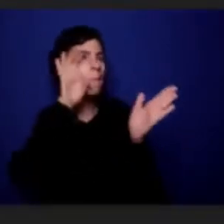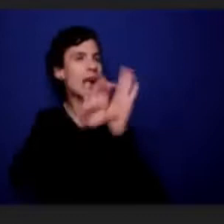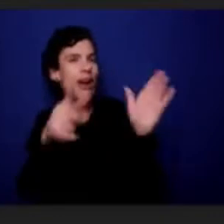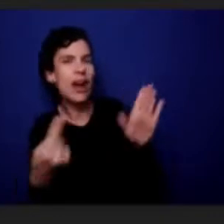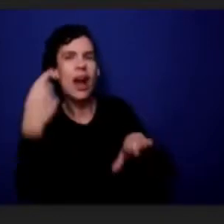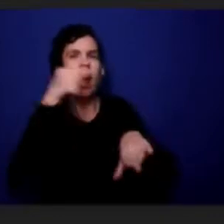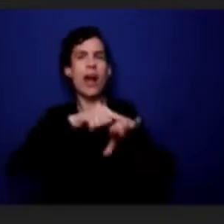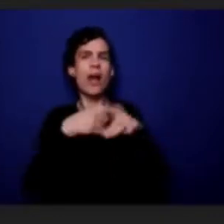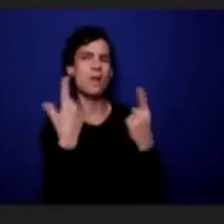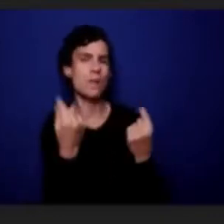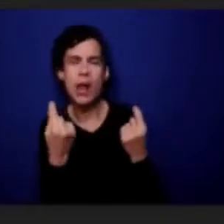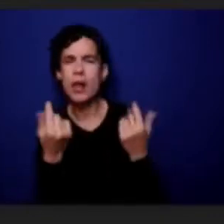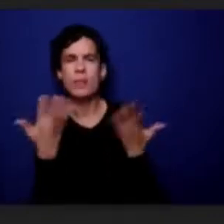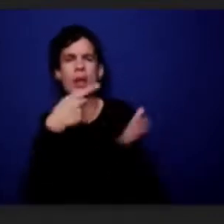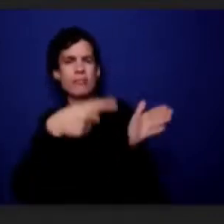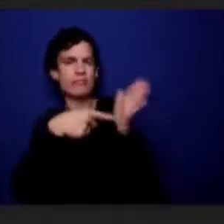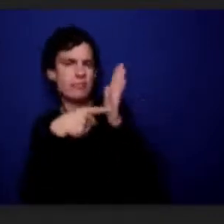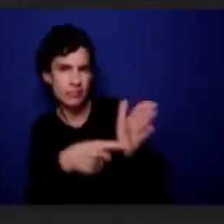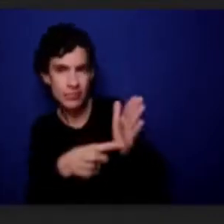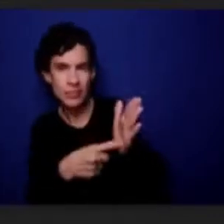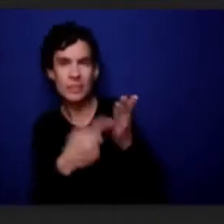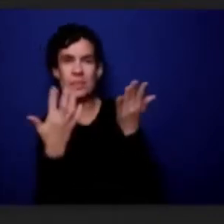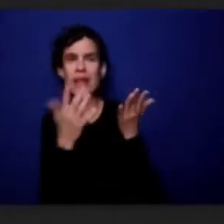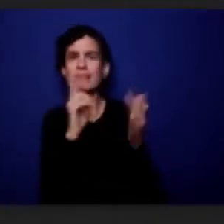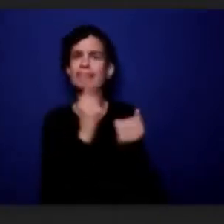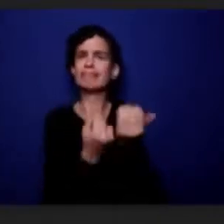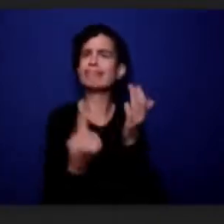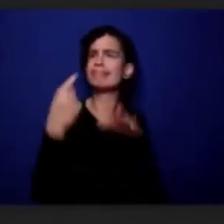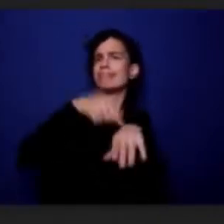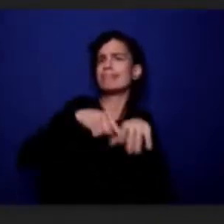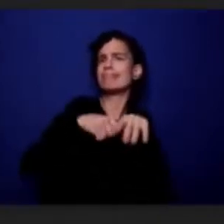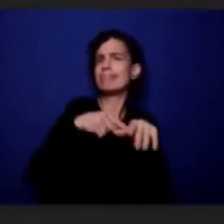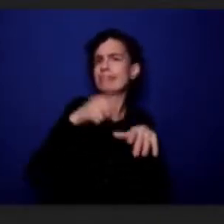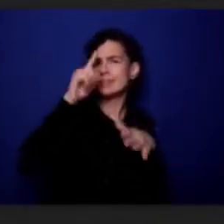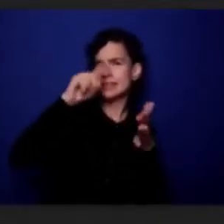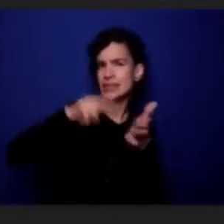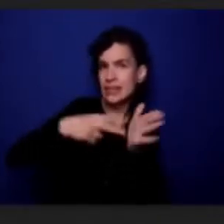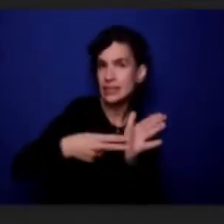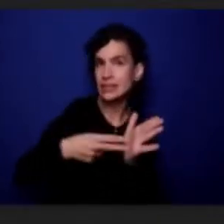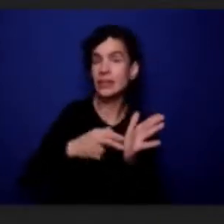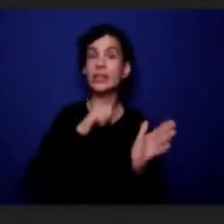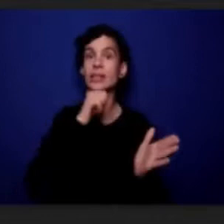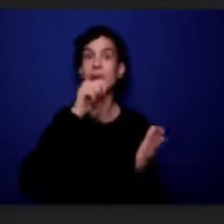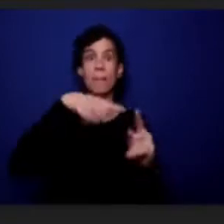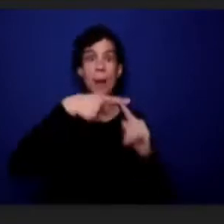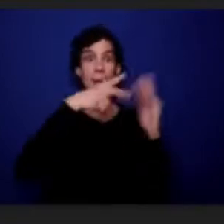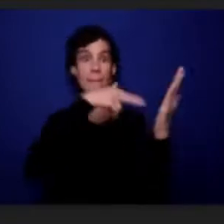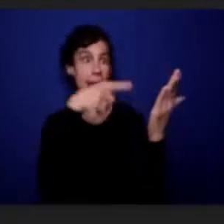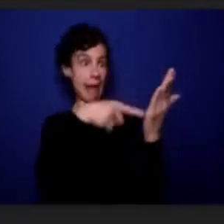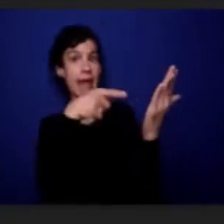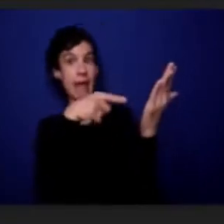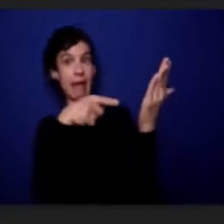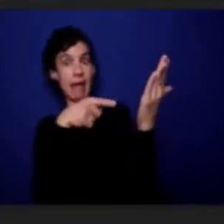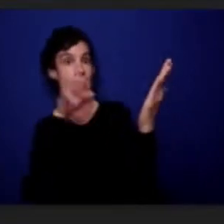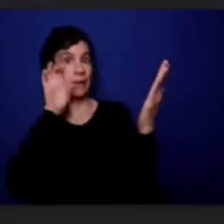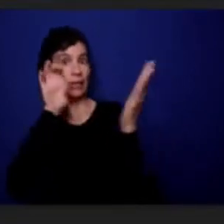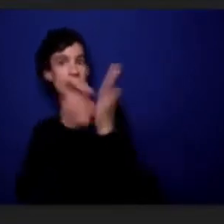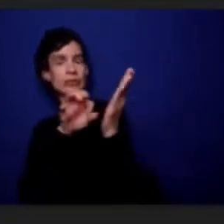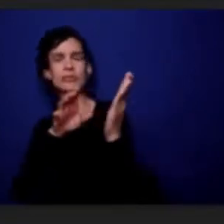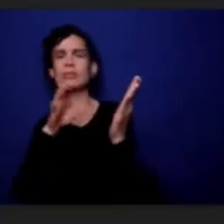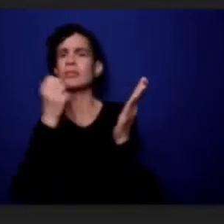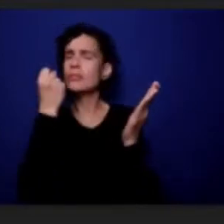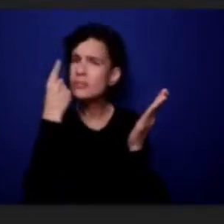I feel like the visual studies component comes in and analyzing the intent behind the type of visual on